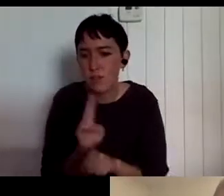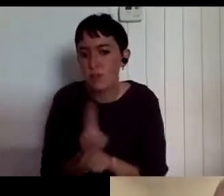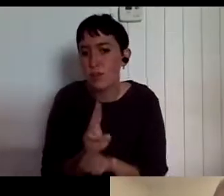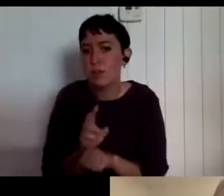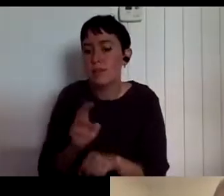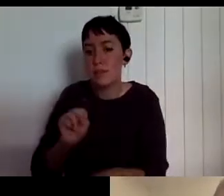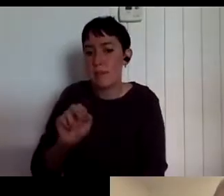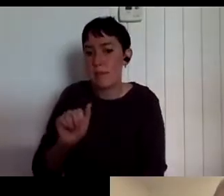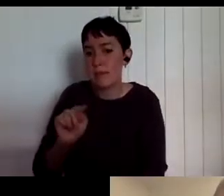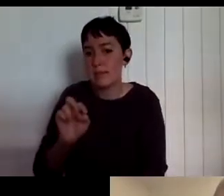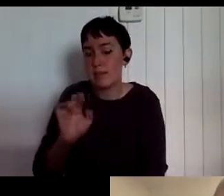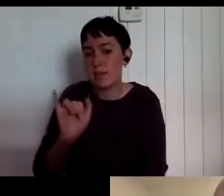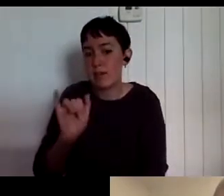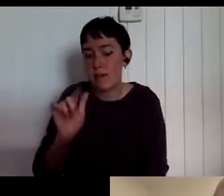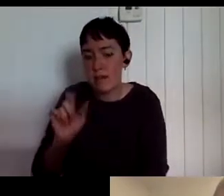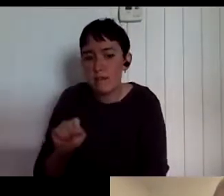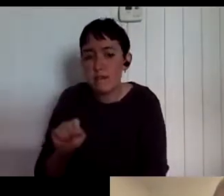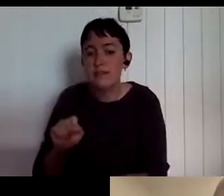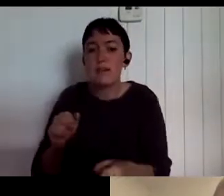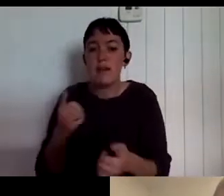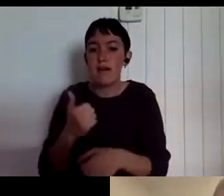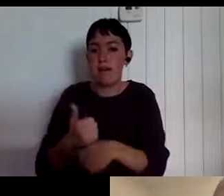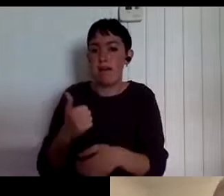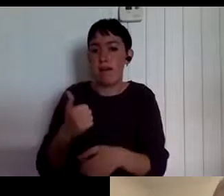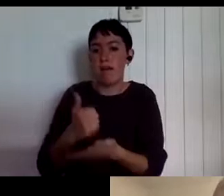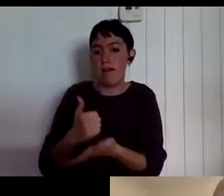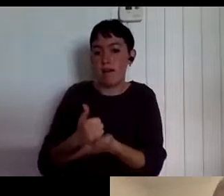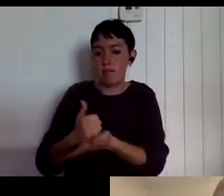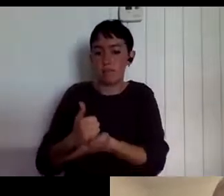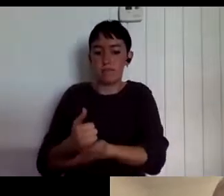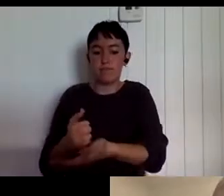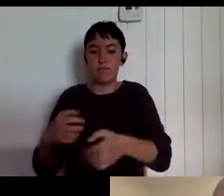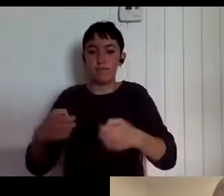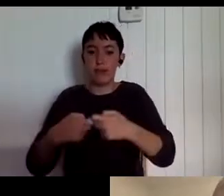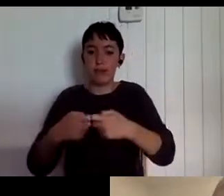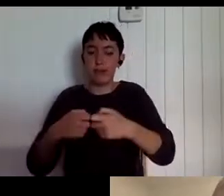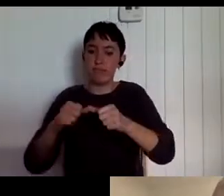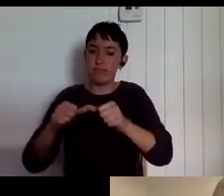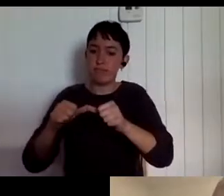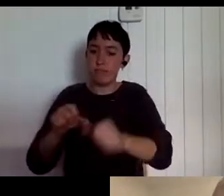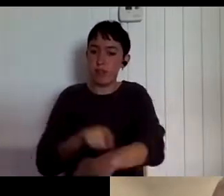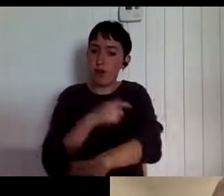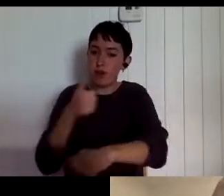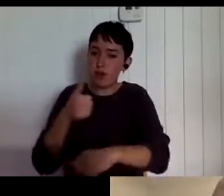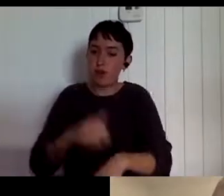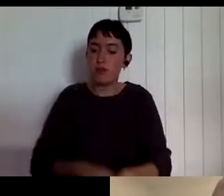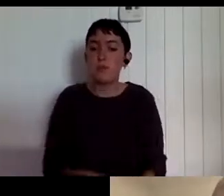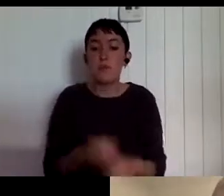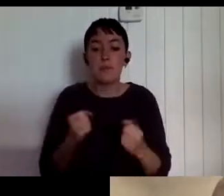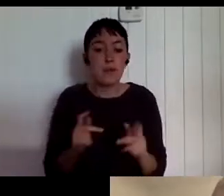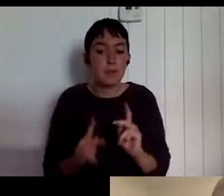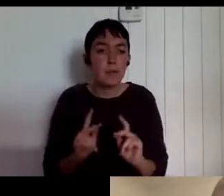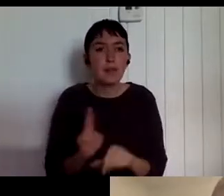for a couple of cycles and really make it last longer? So essentially what people are doing, and there's a lot of startups and a lot of research on this, that for silicon and things like